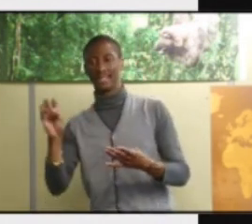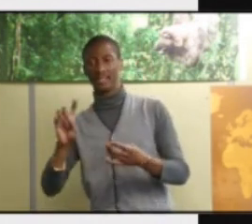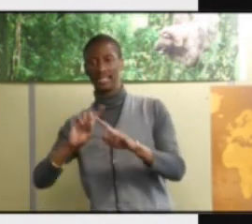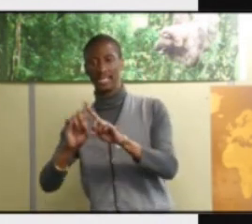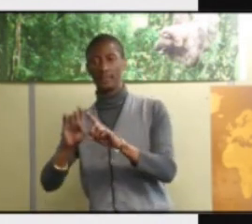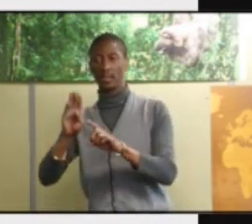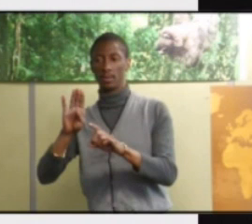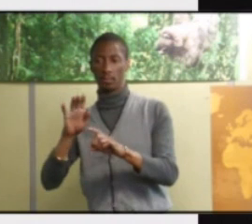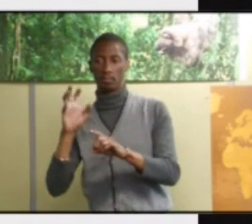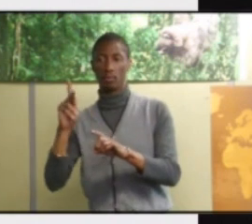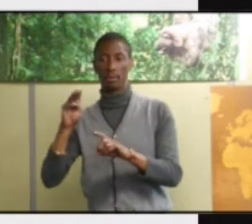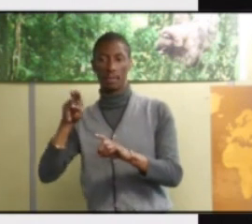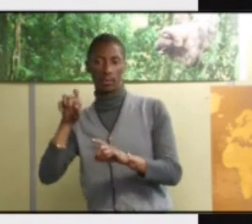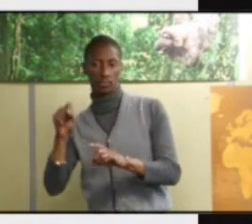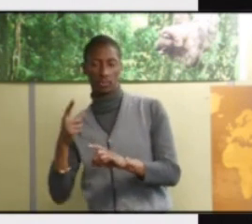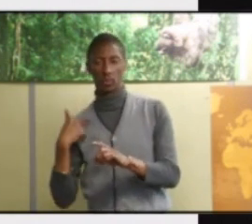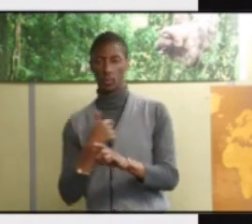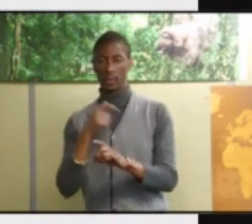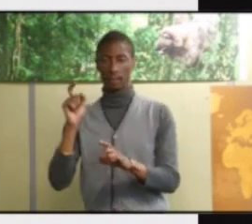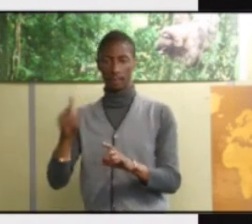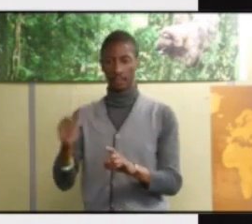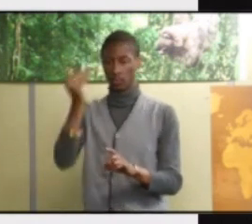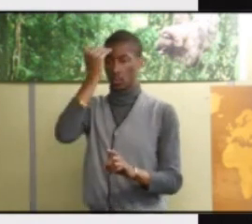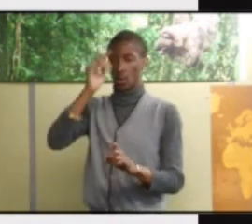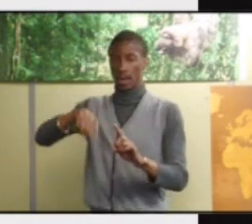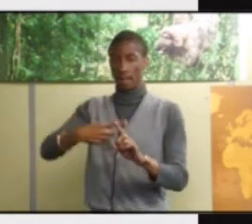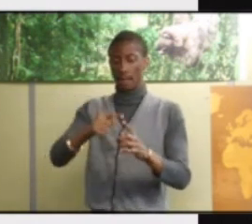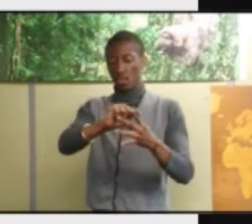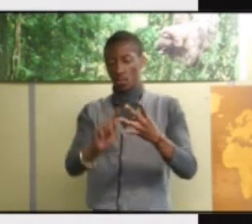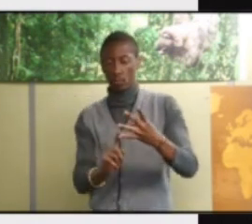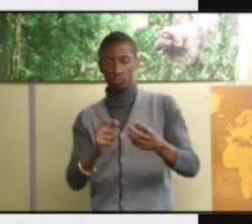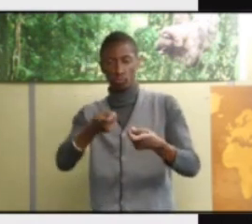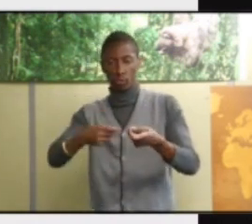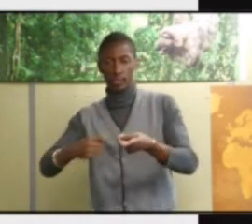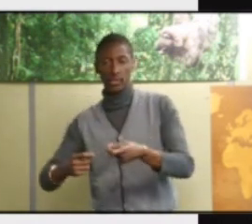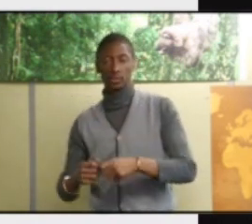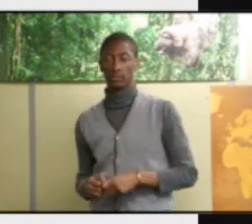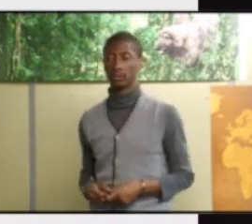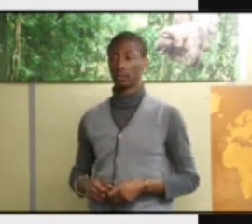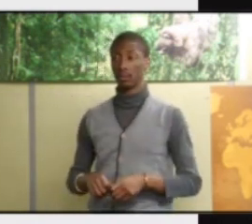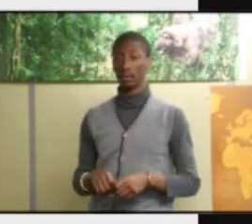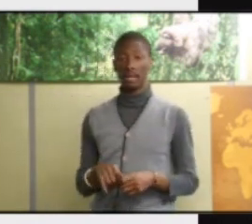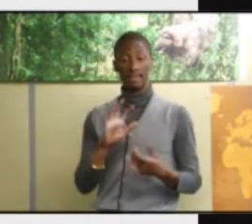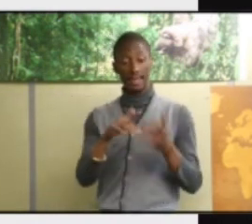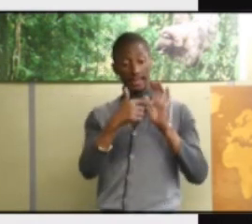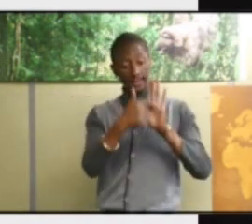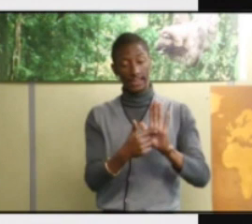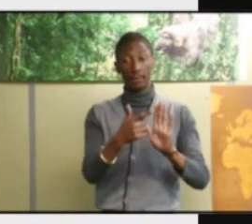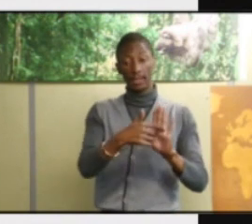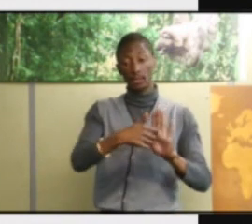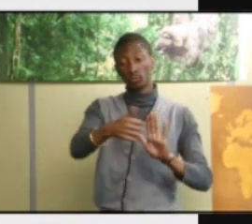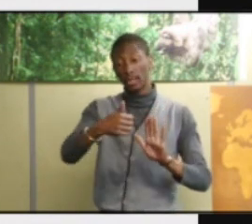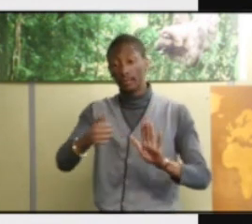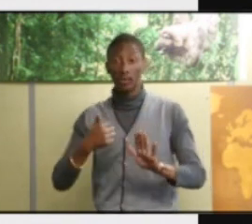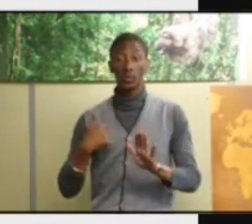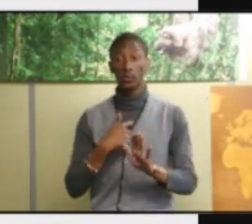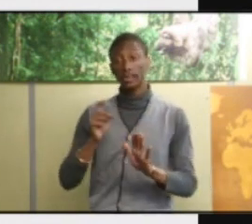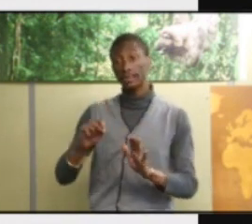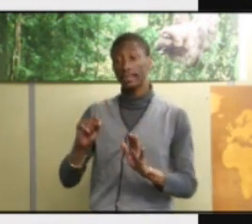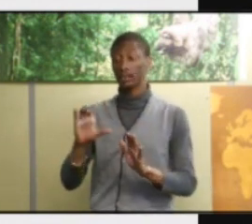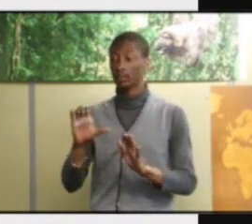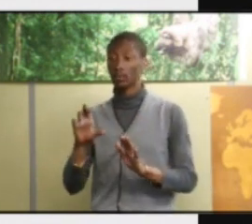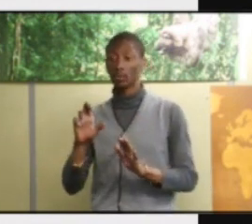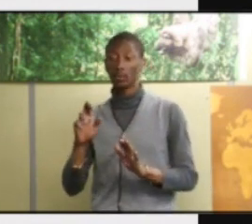be aware of those. What else do we got? Is it a traveling exhibit? Do we need crates? Do we